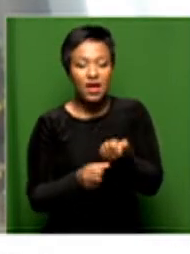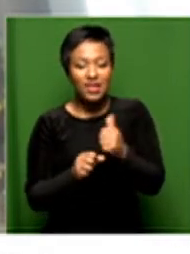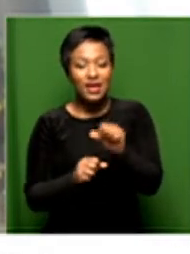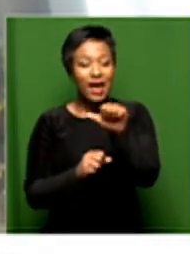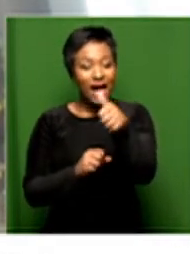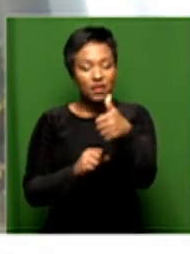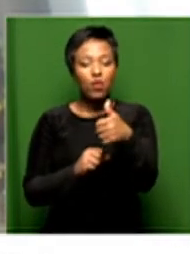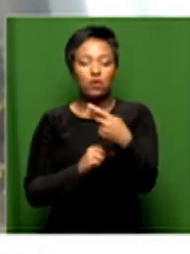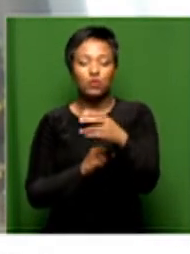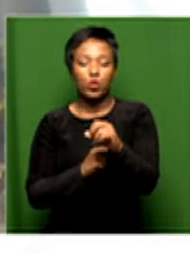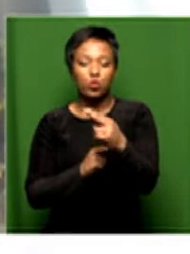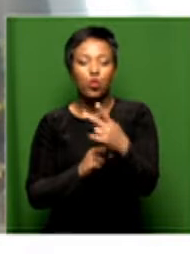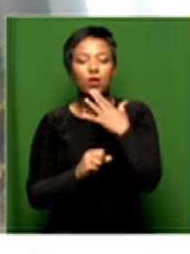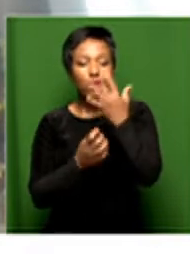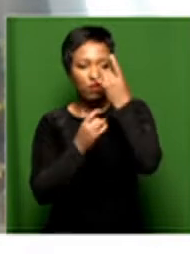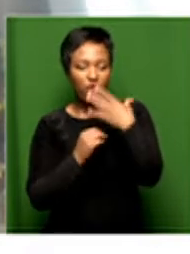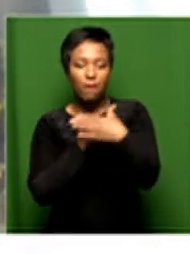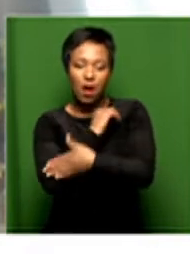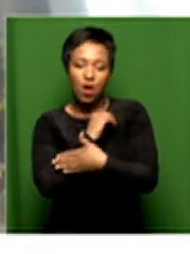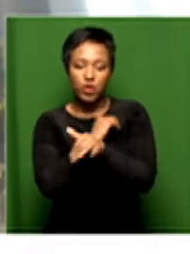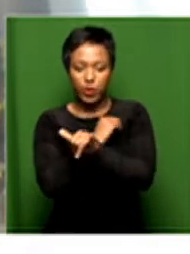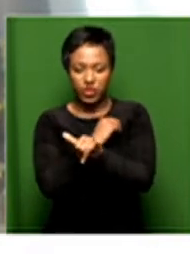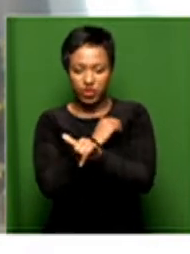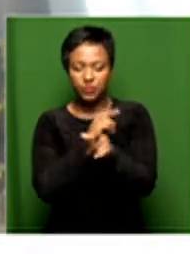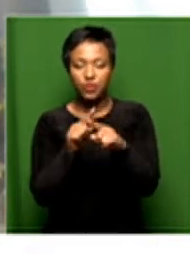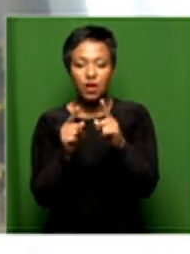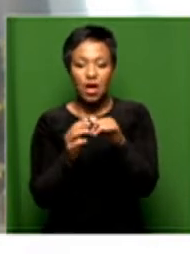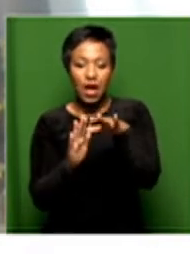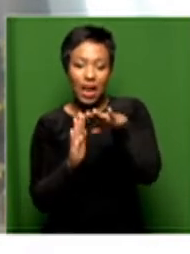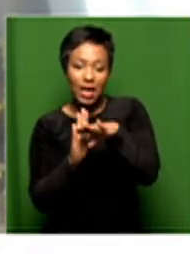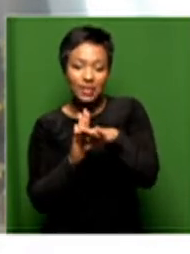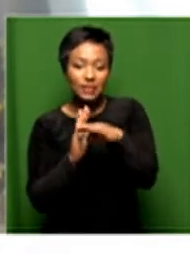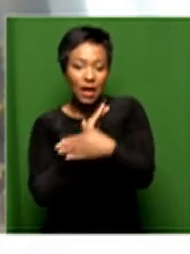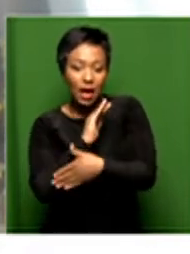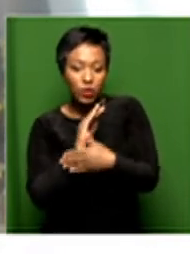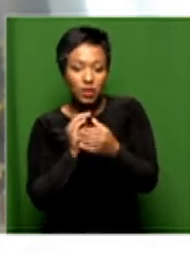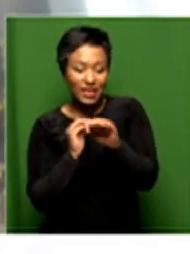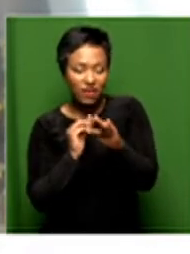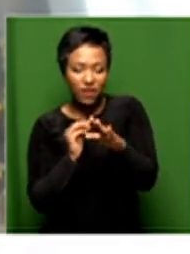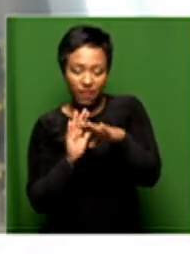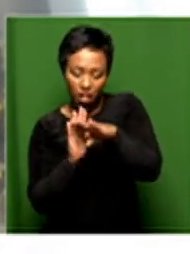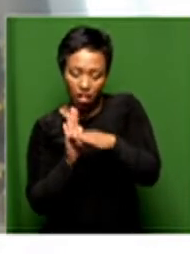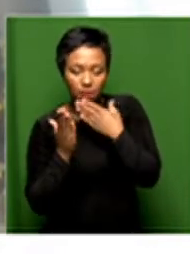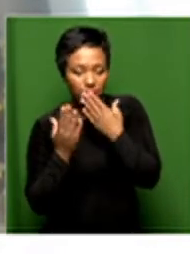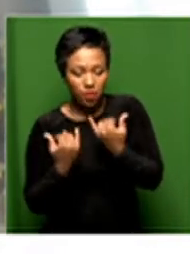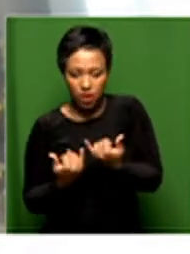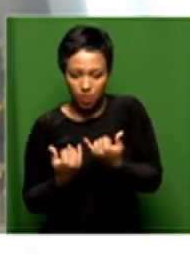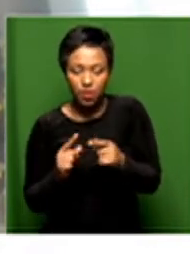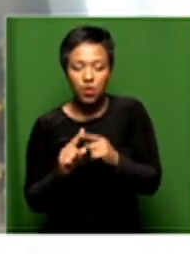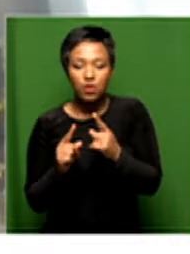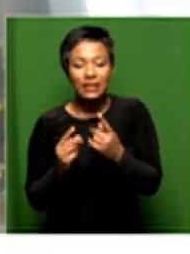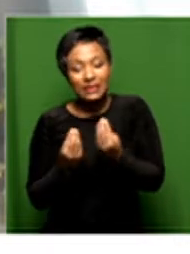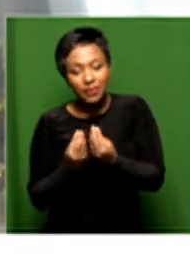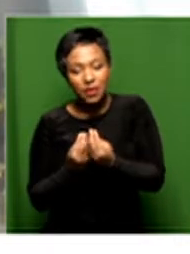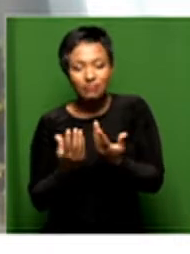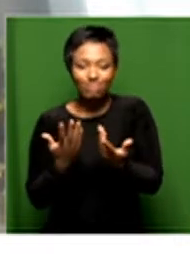in 2021. So at this point, we don't have the list of 35 right away. But so that's